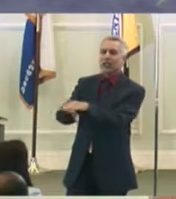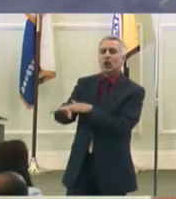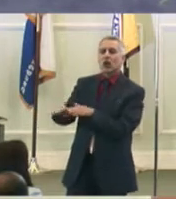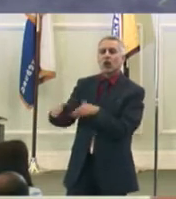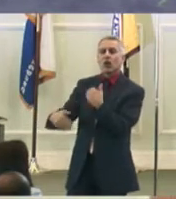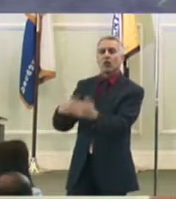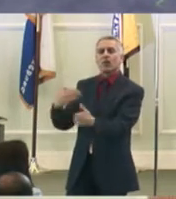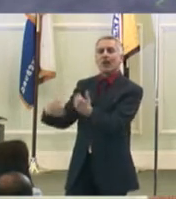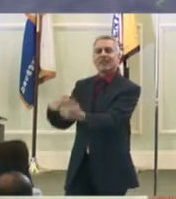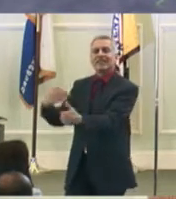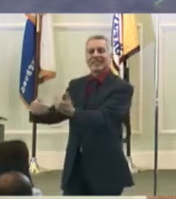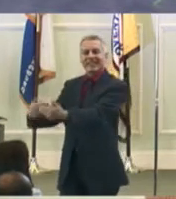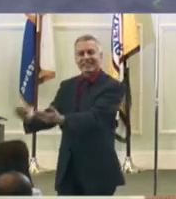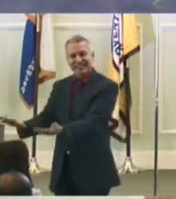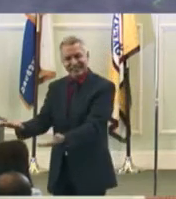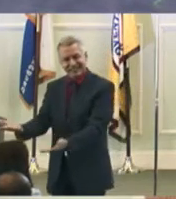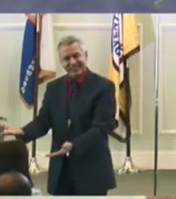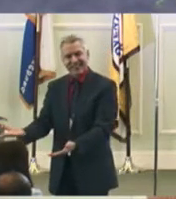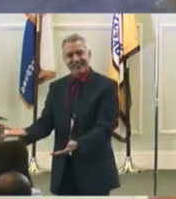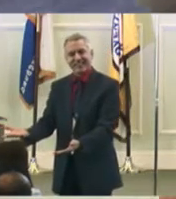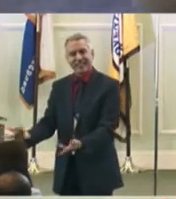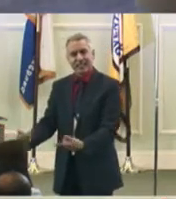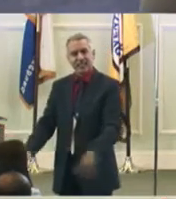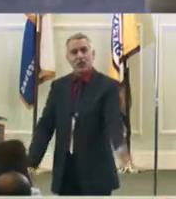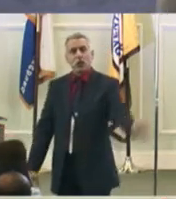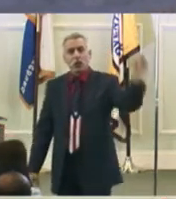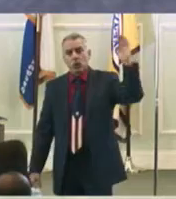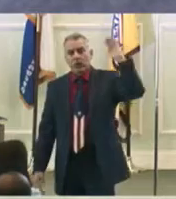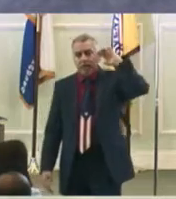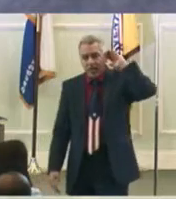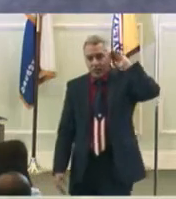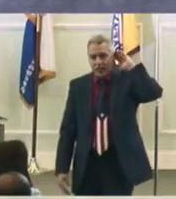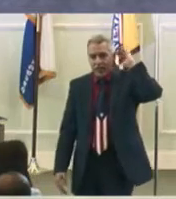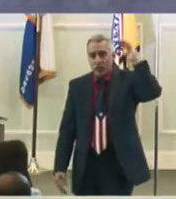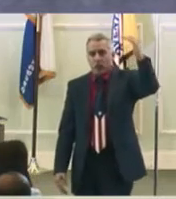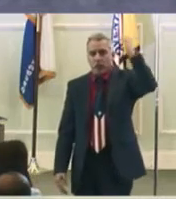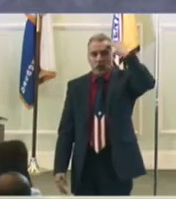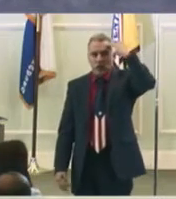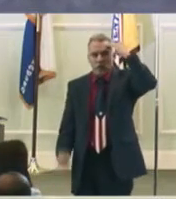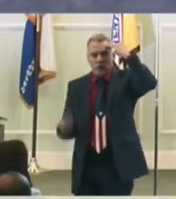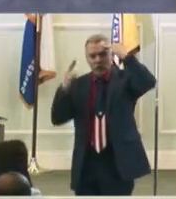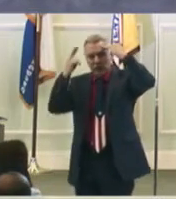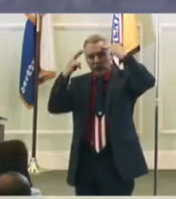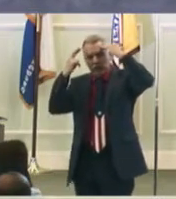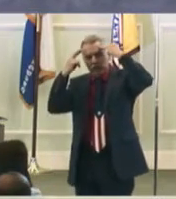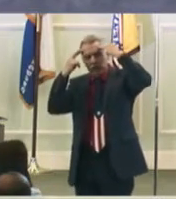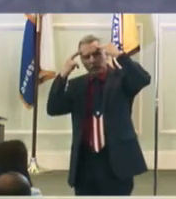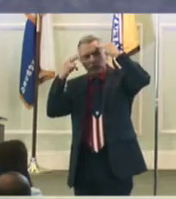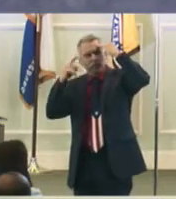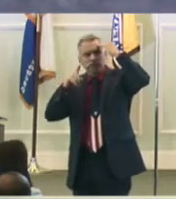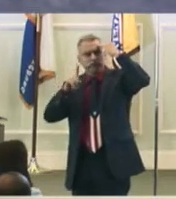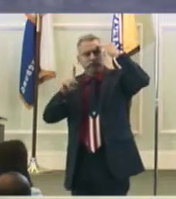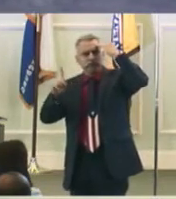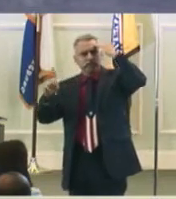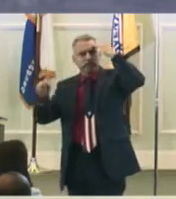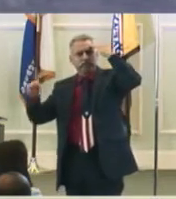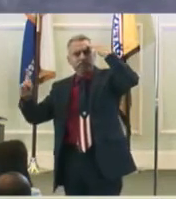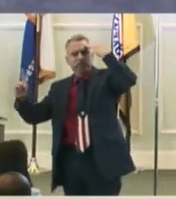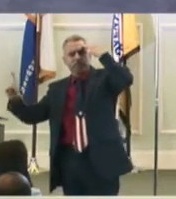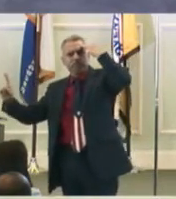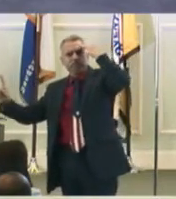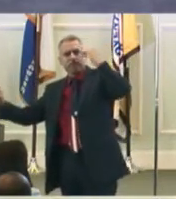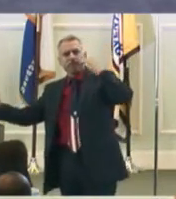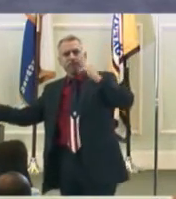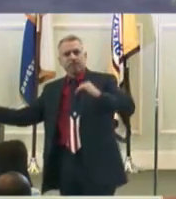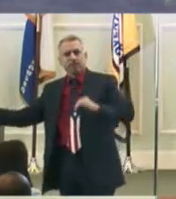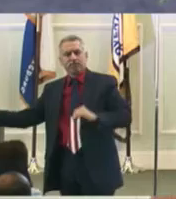happen with you and I, with God's will? We hear it. We know it. But we reason and rationalize our way out of it. Sometimes I might